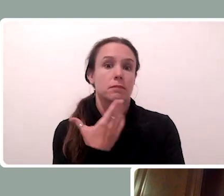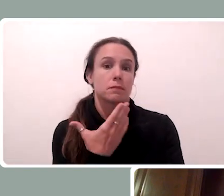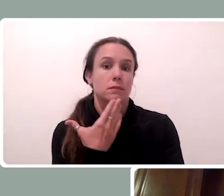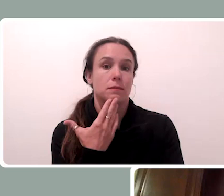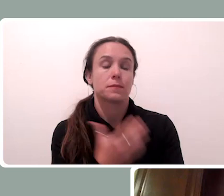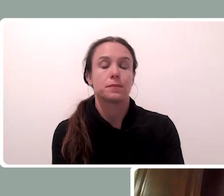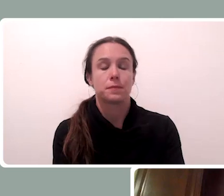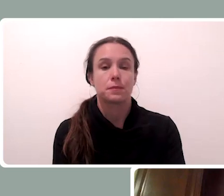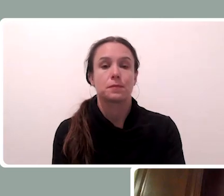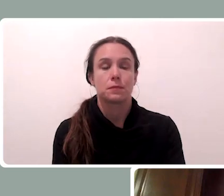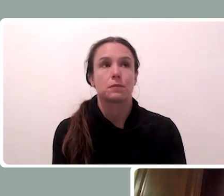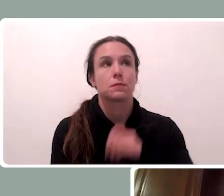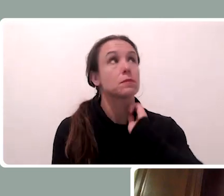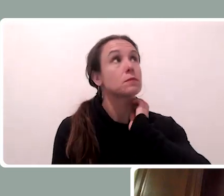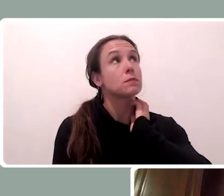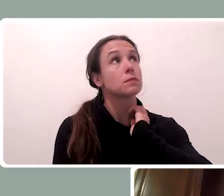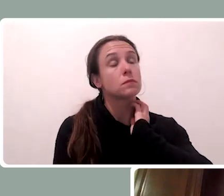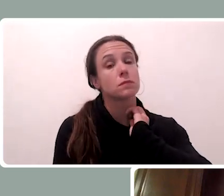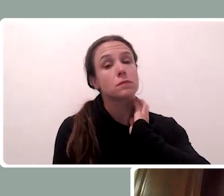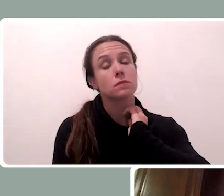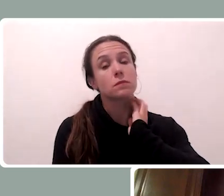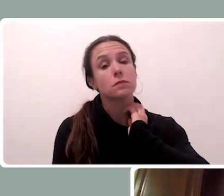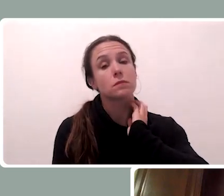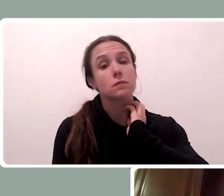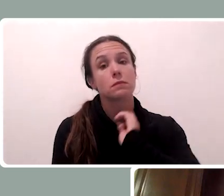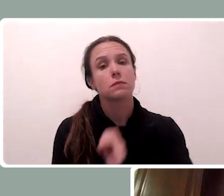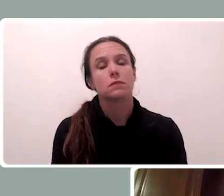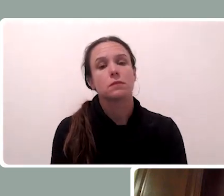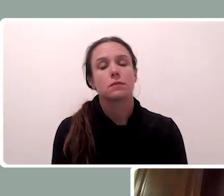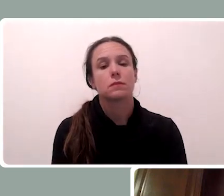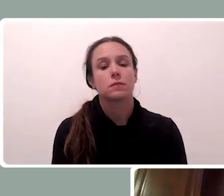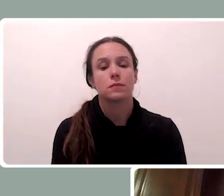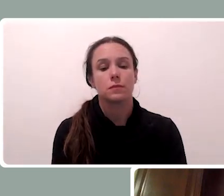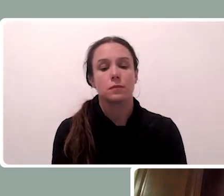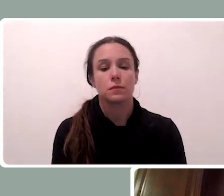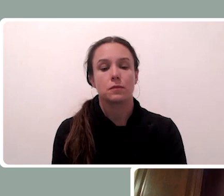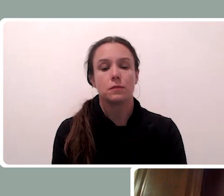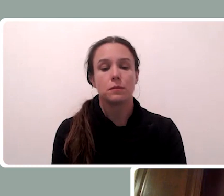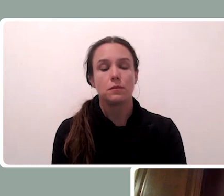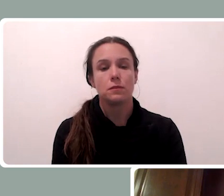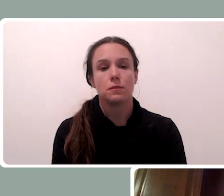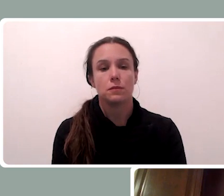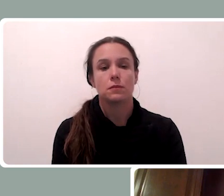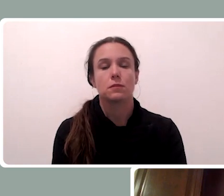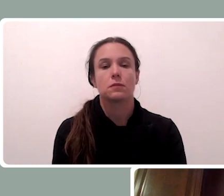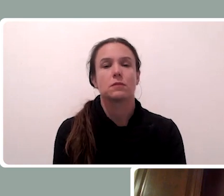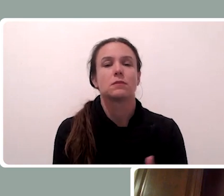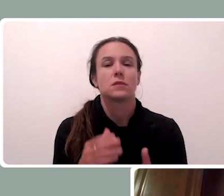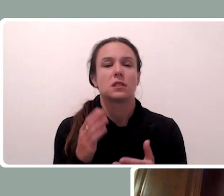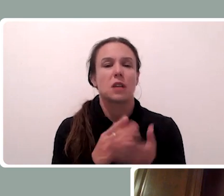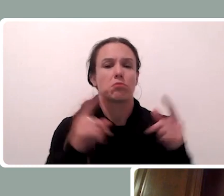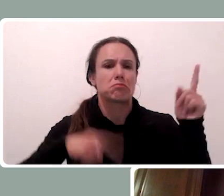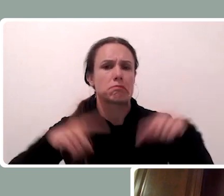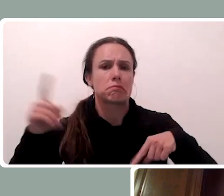you. So I'm going to move to just a mix of different questions from our